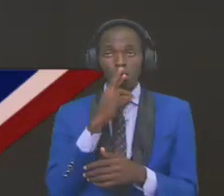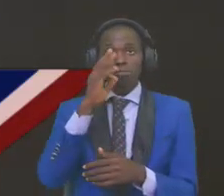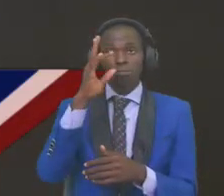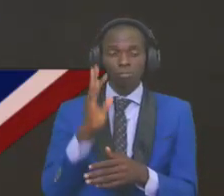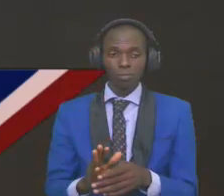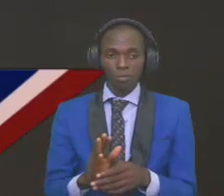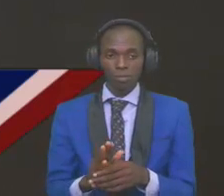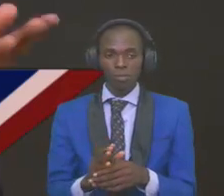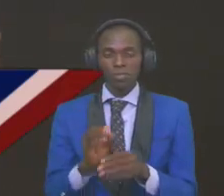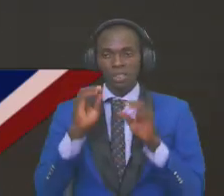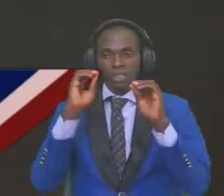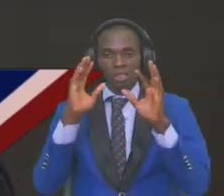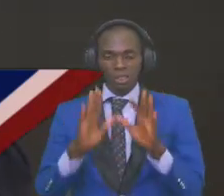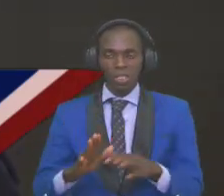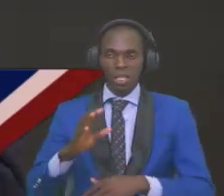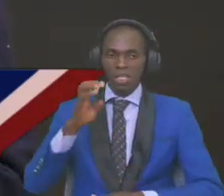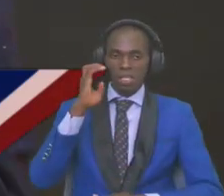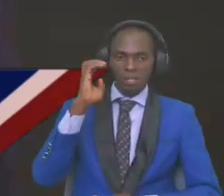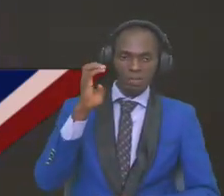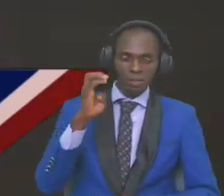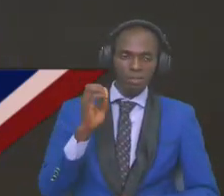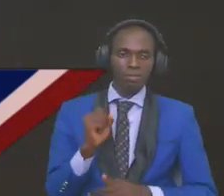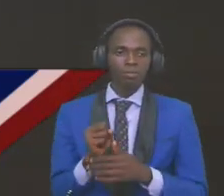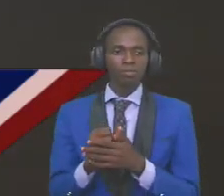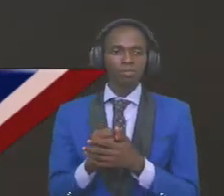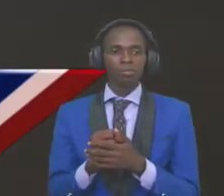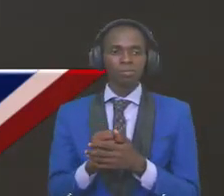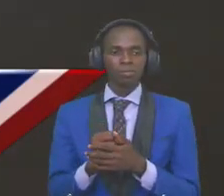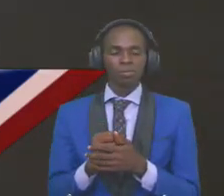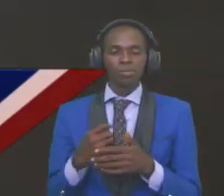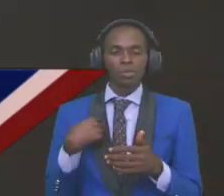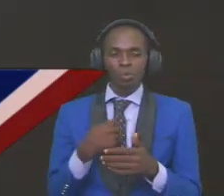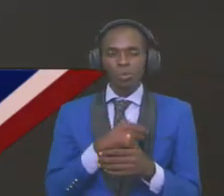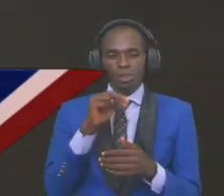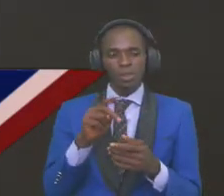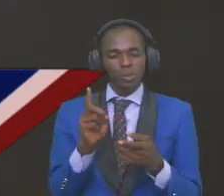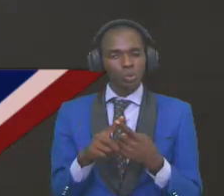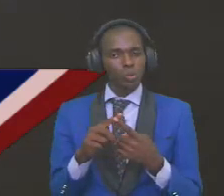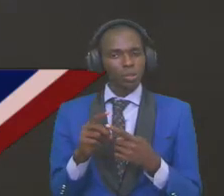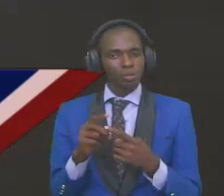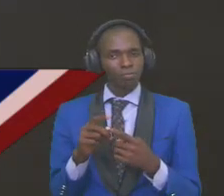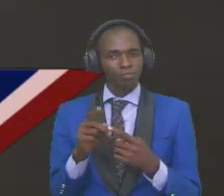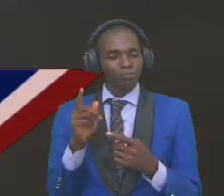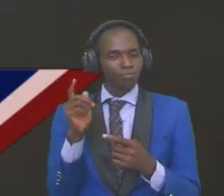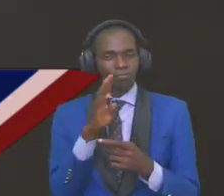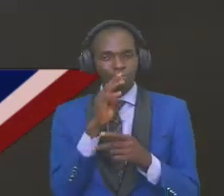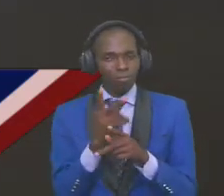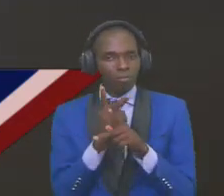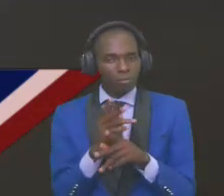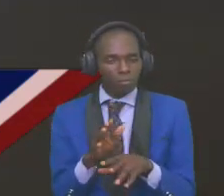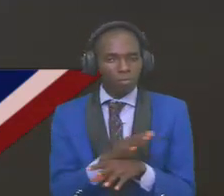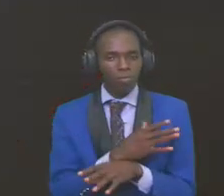pastors, evangelists, we have to take heed and to stand by